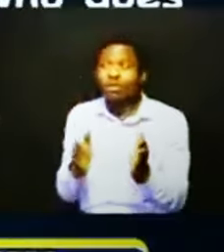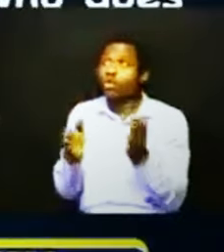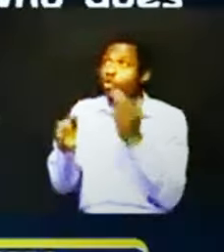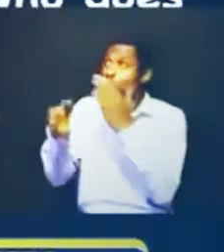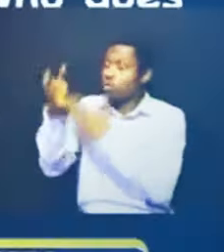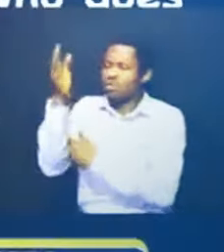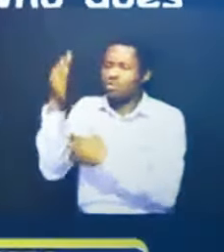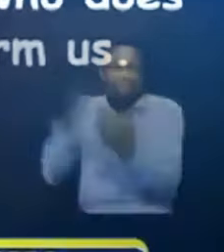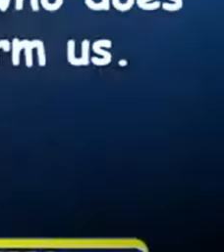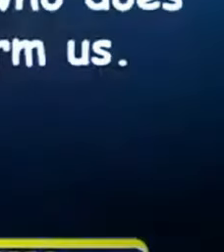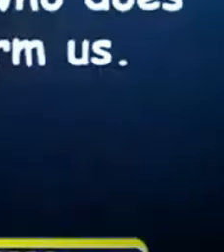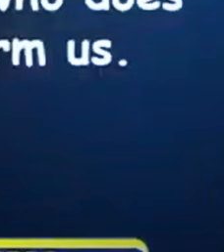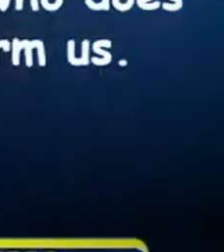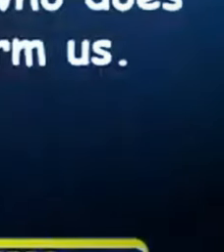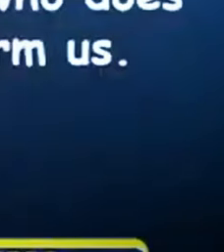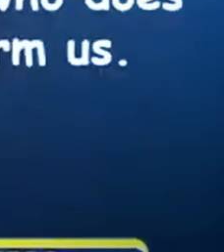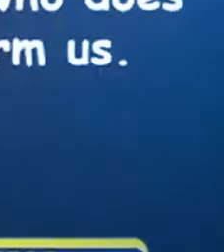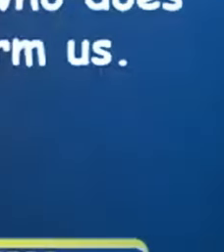the situation.